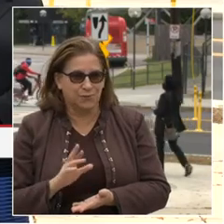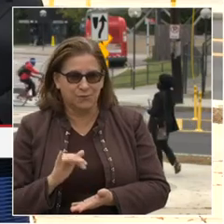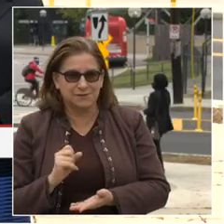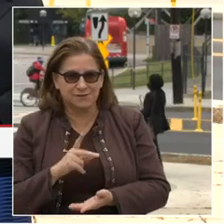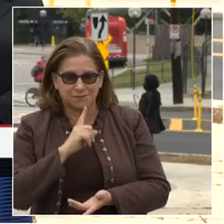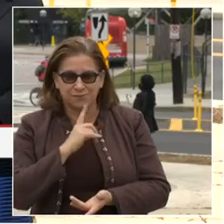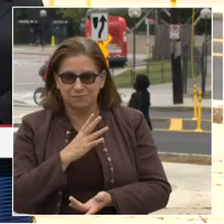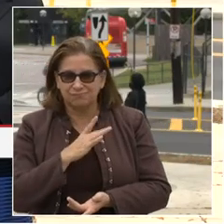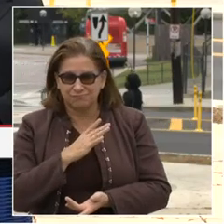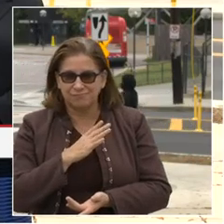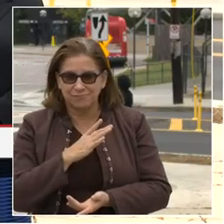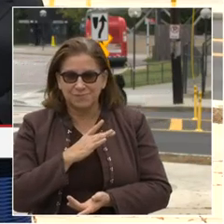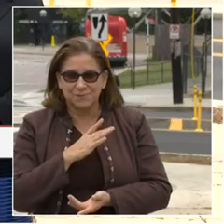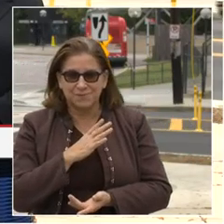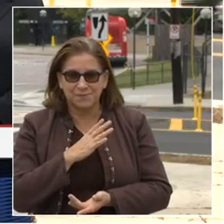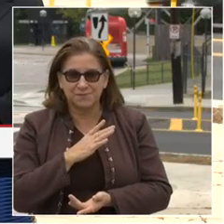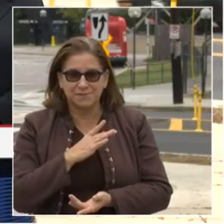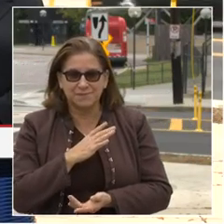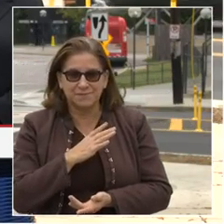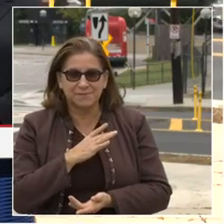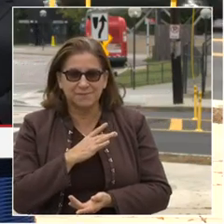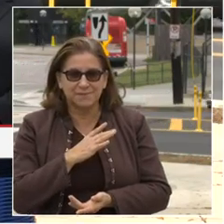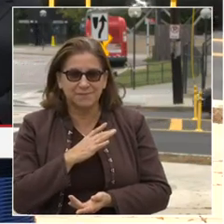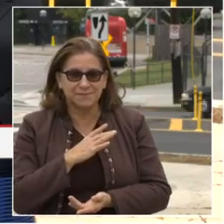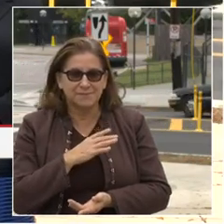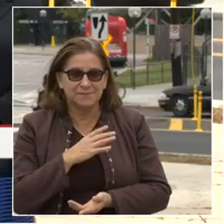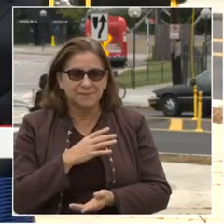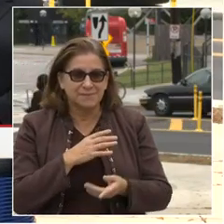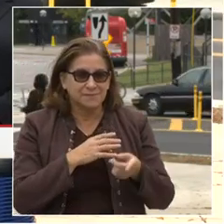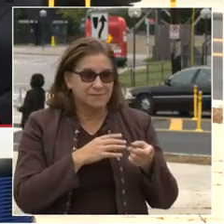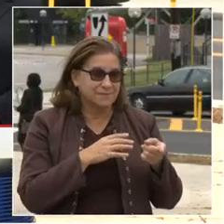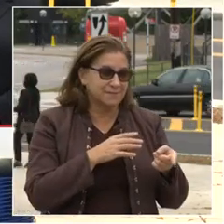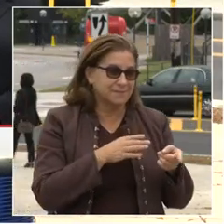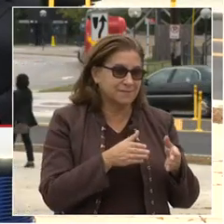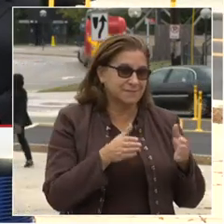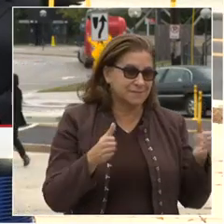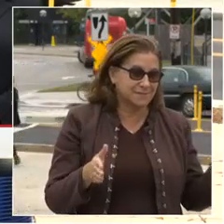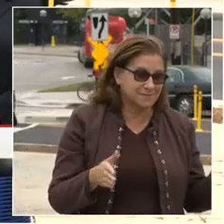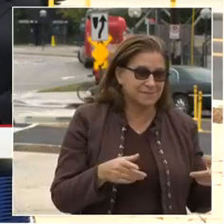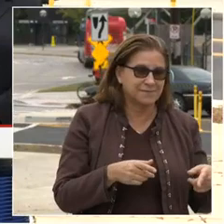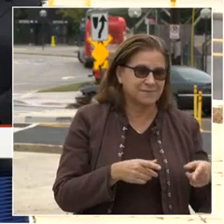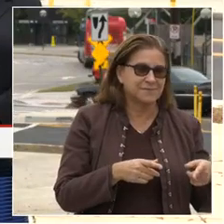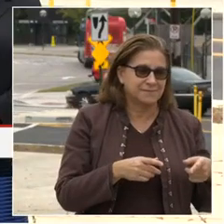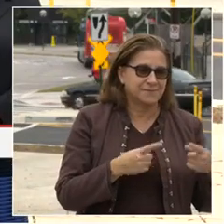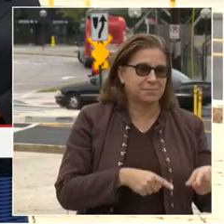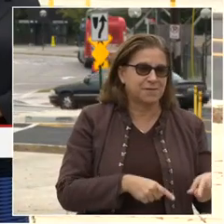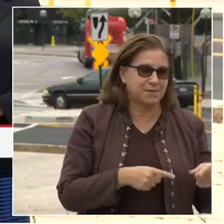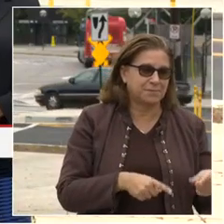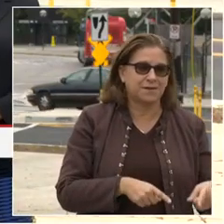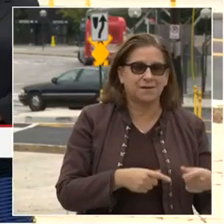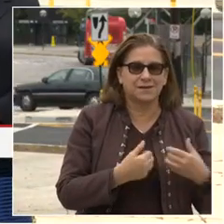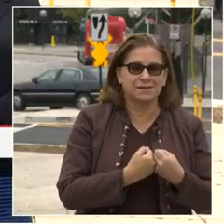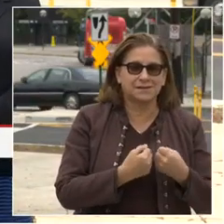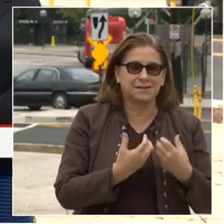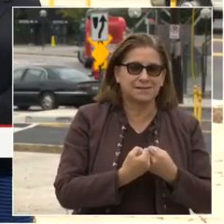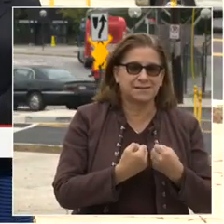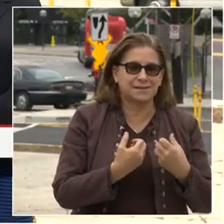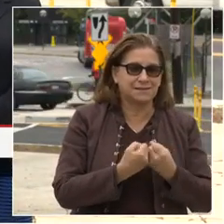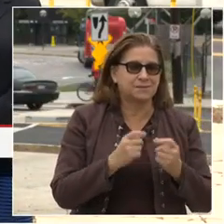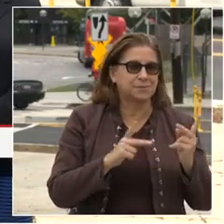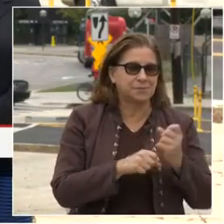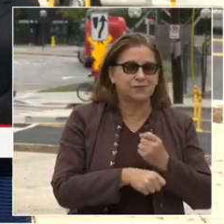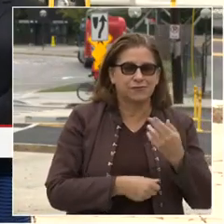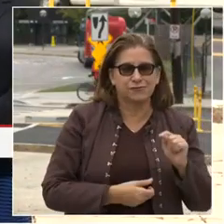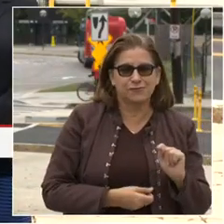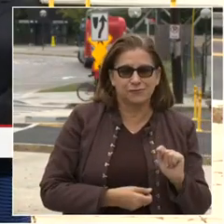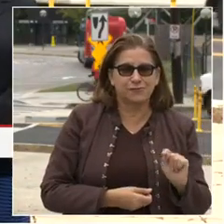and can be to lead to more injury and sometimes death. So when we think about some of the things that